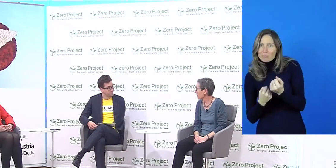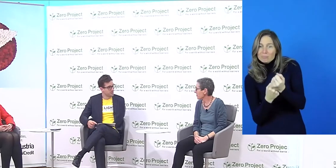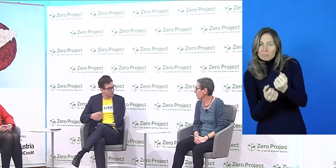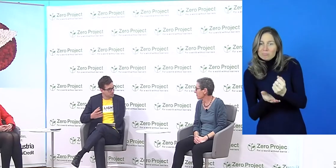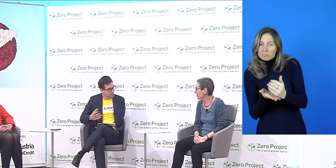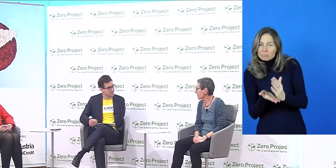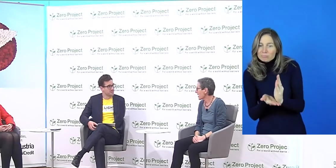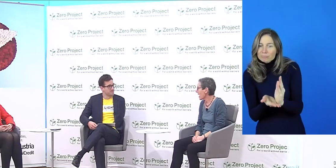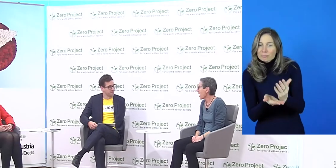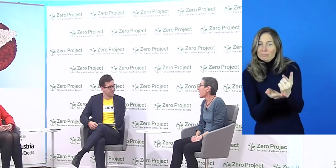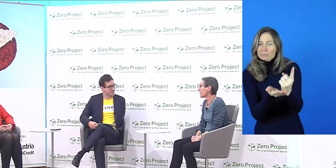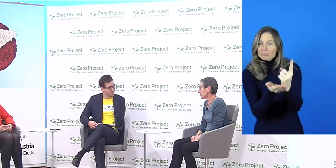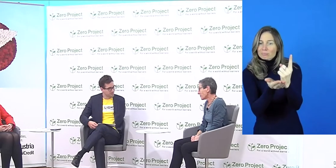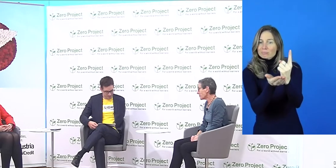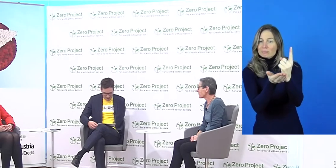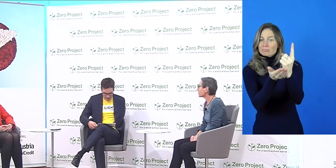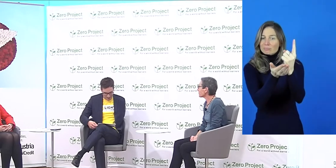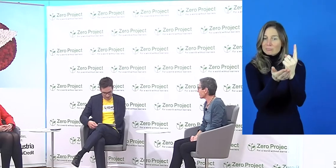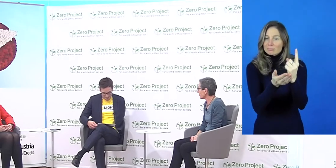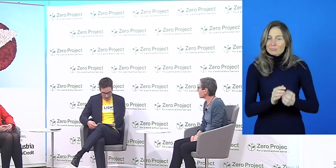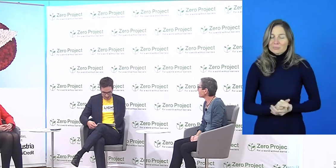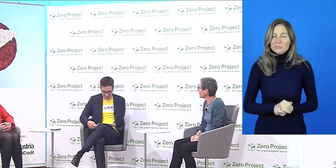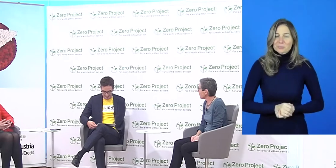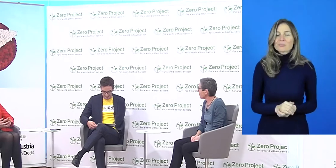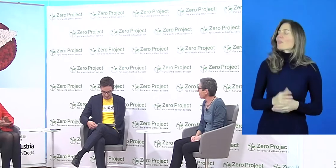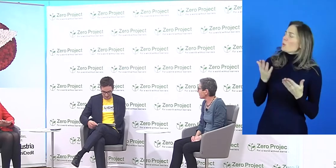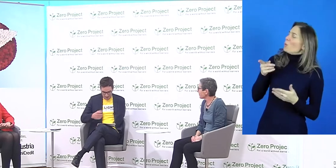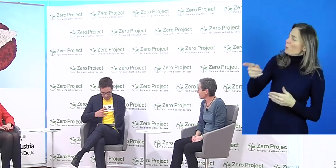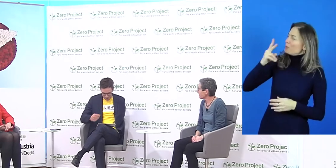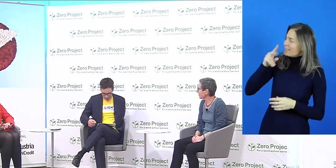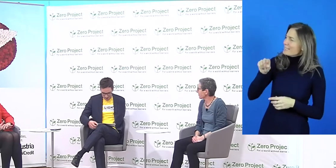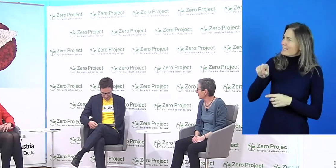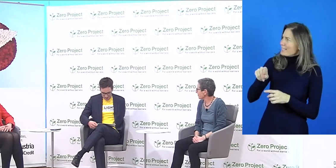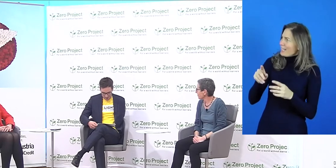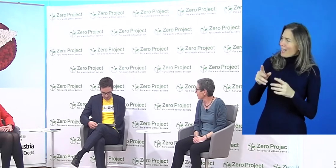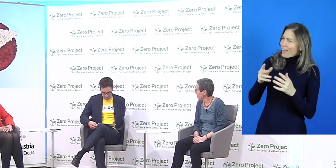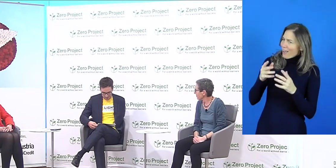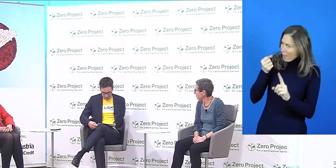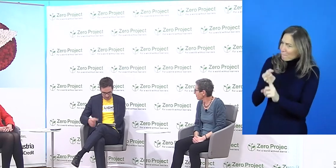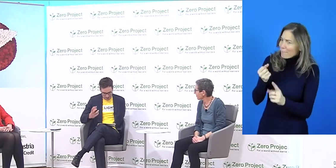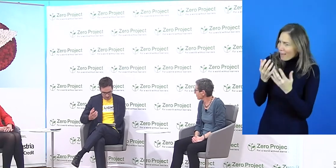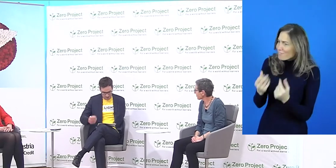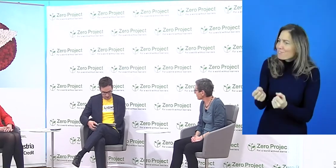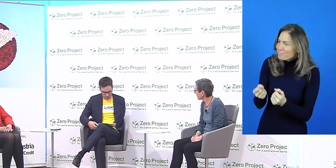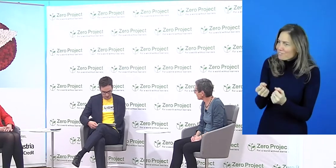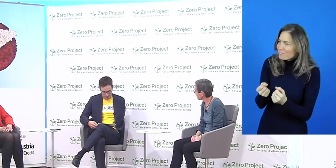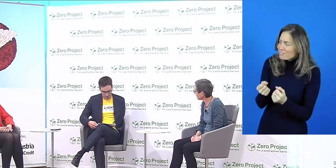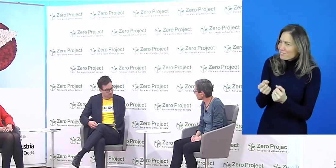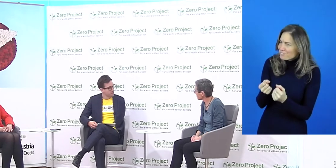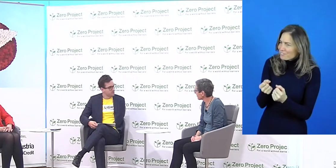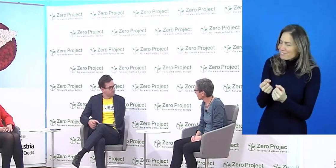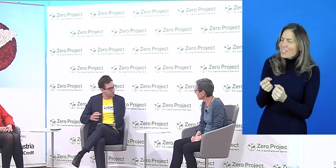out, you can see them having their impact. And what you said about getting the